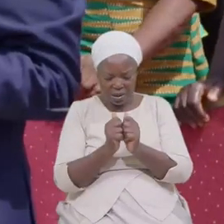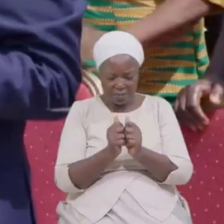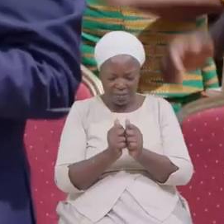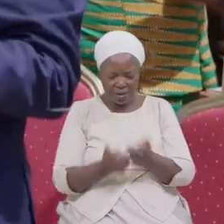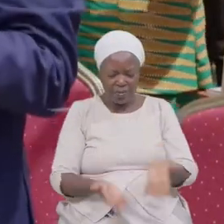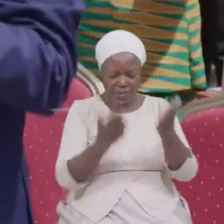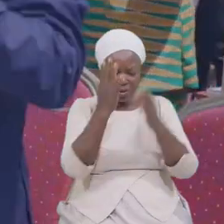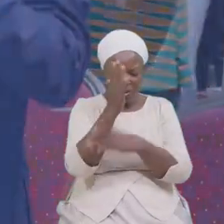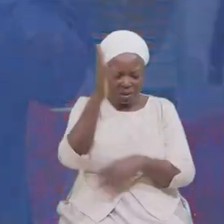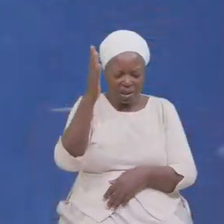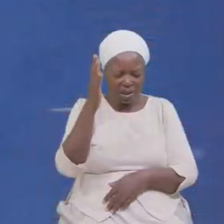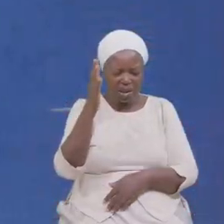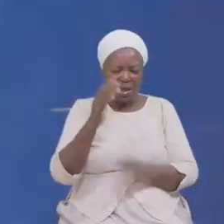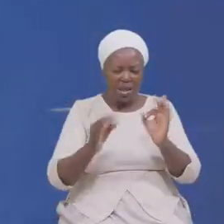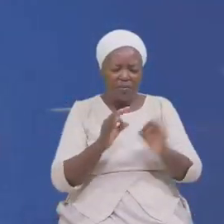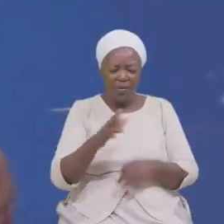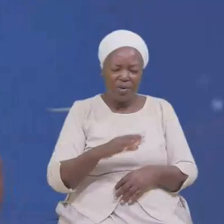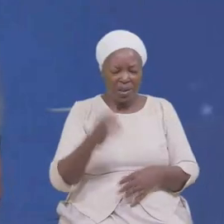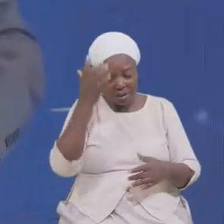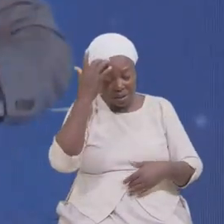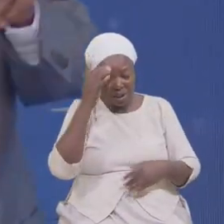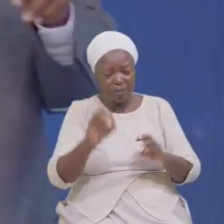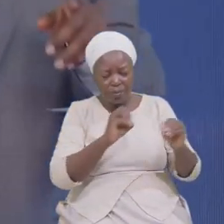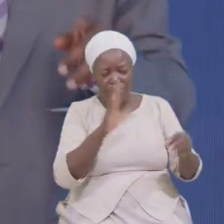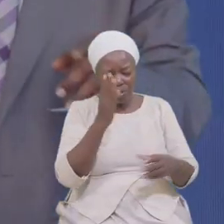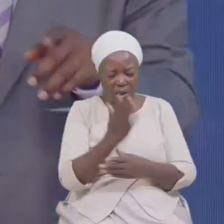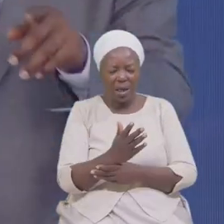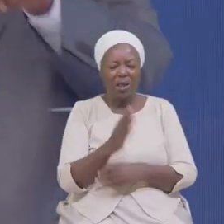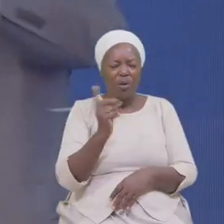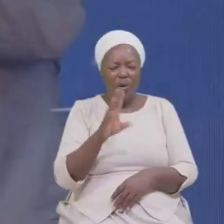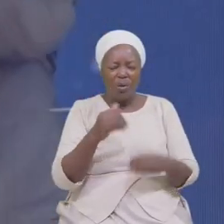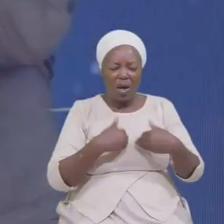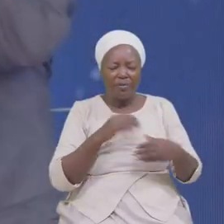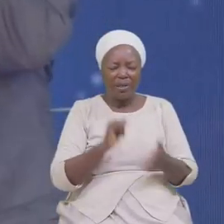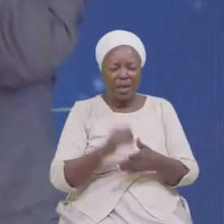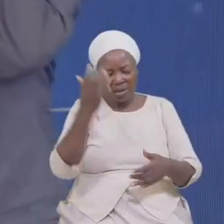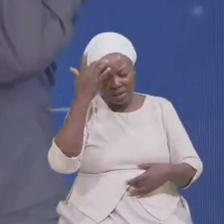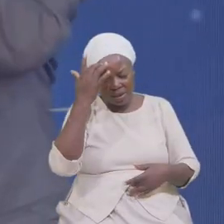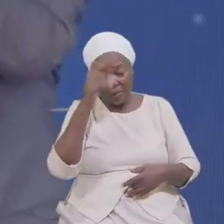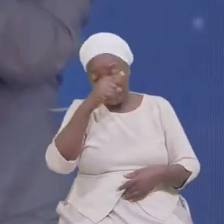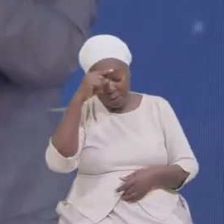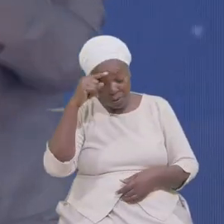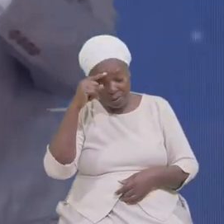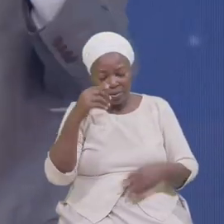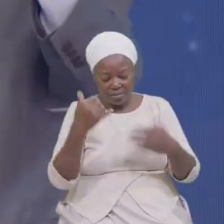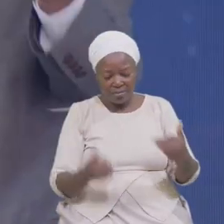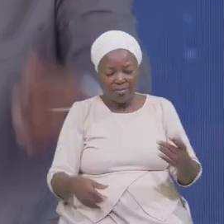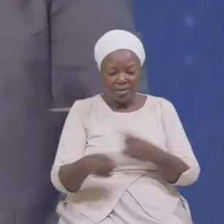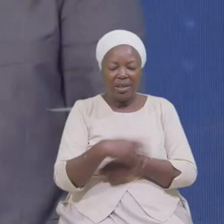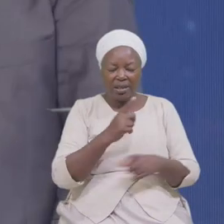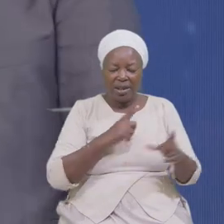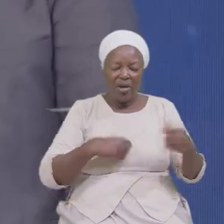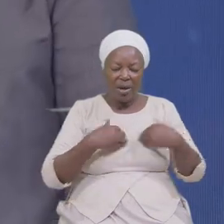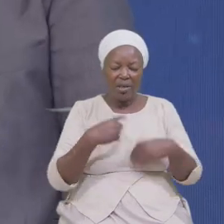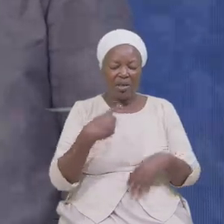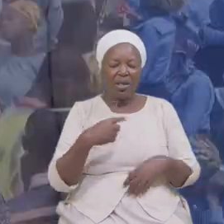there. If you're sick, you can place your hand where you have that sickness, because today the Lord has said, I